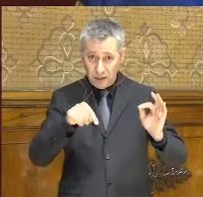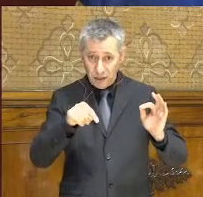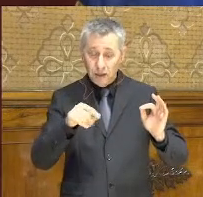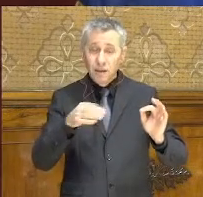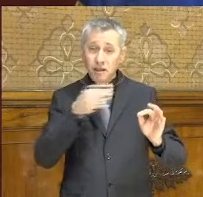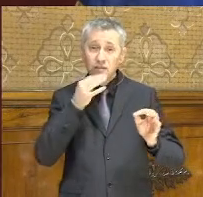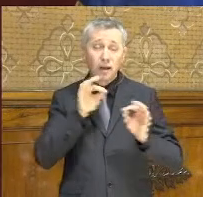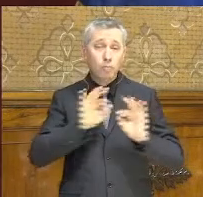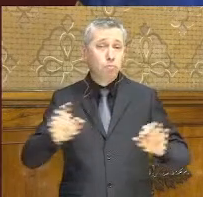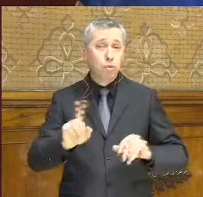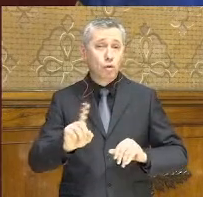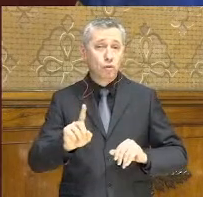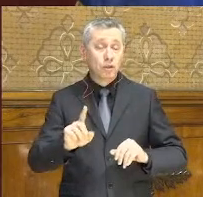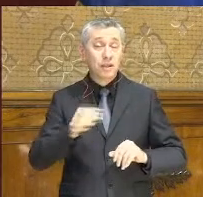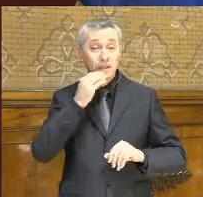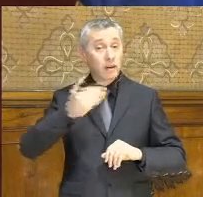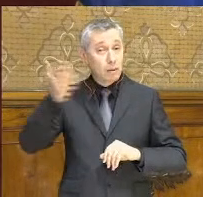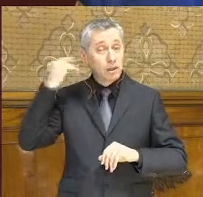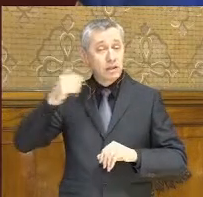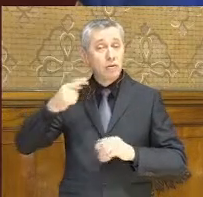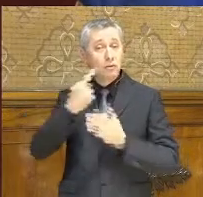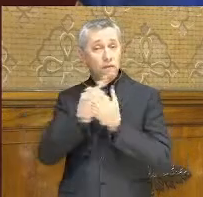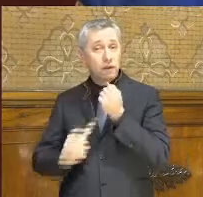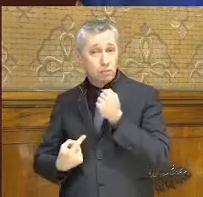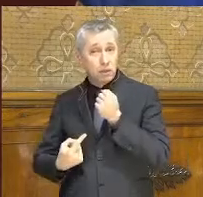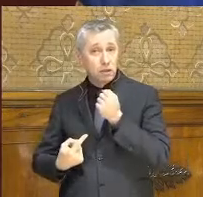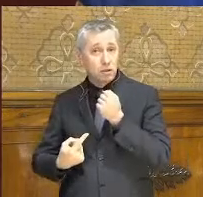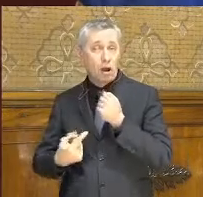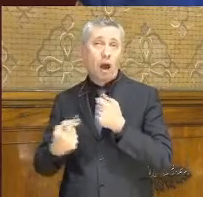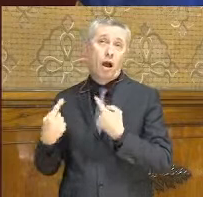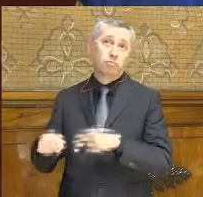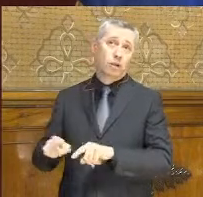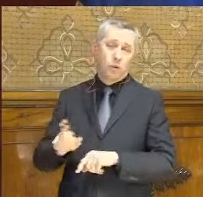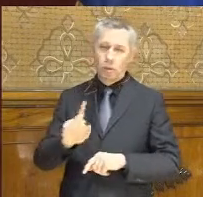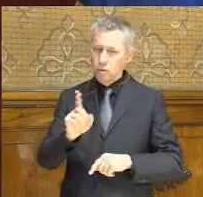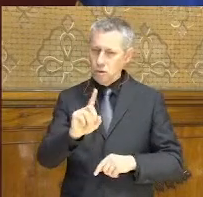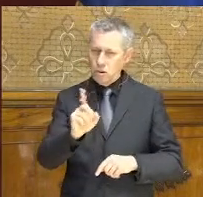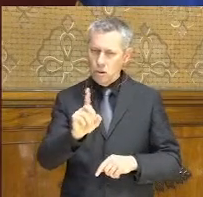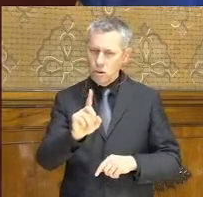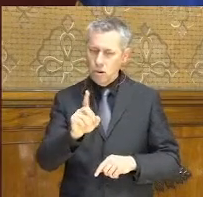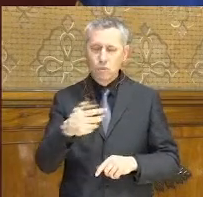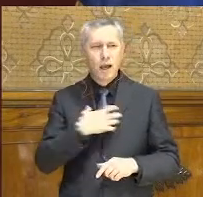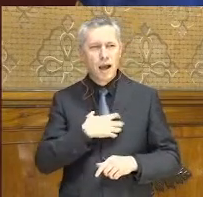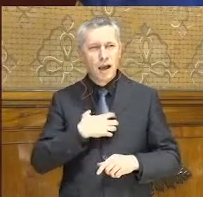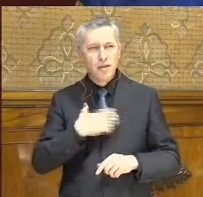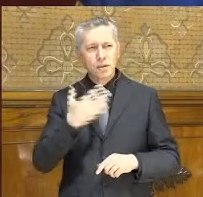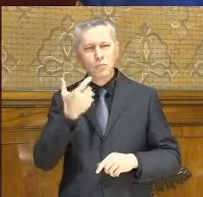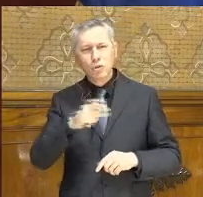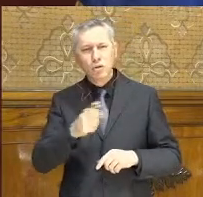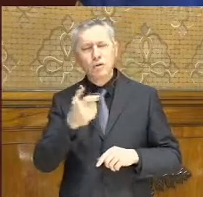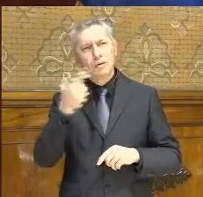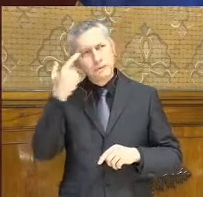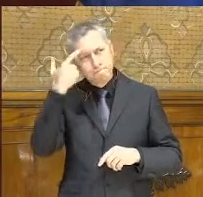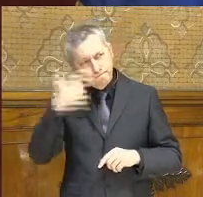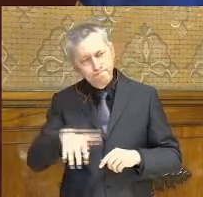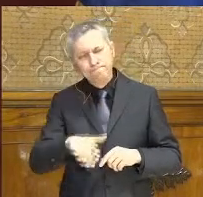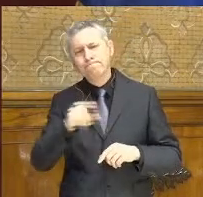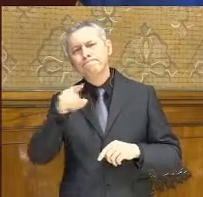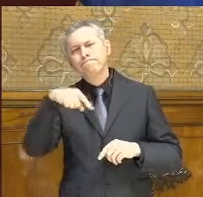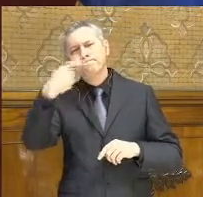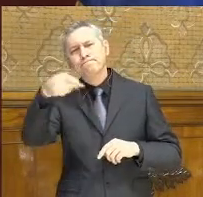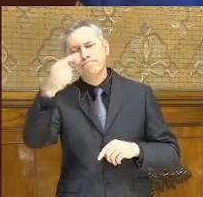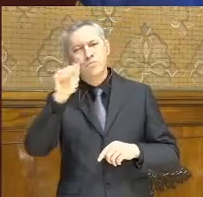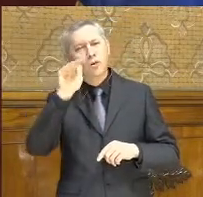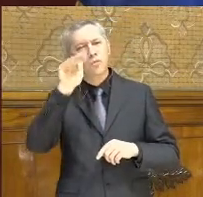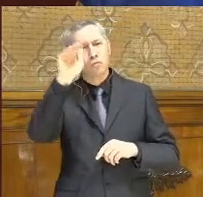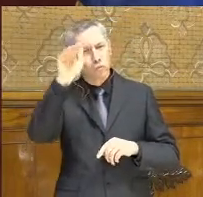past, but an anxiety associated with the anticipation of a recurrent failure or loss in the